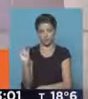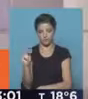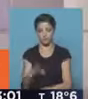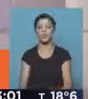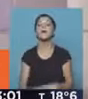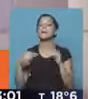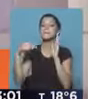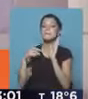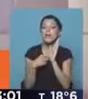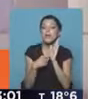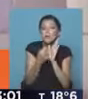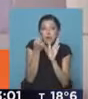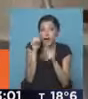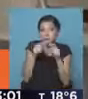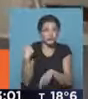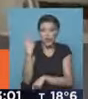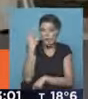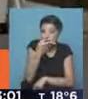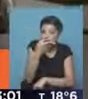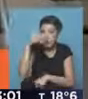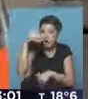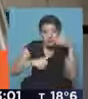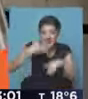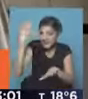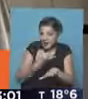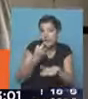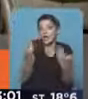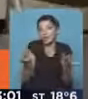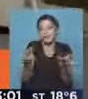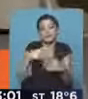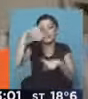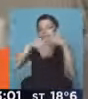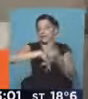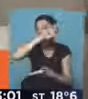participación fue tan baja que la consulta debió ser anulada.